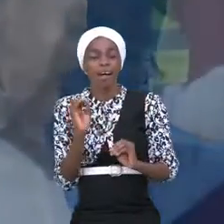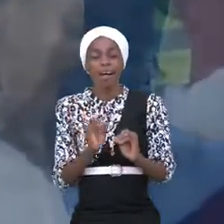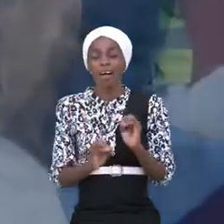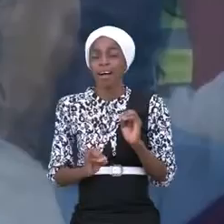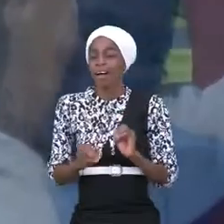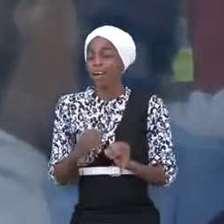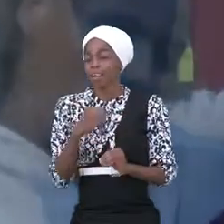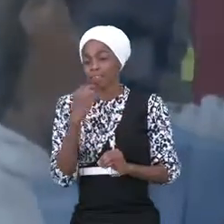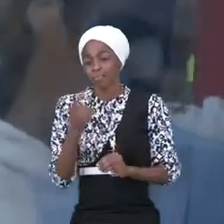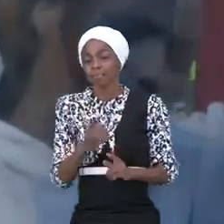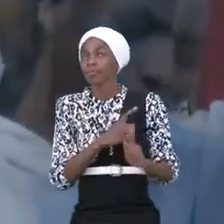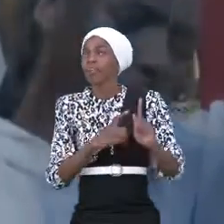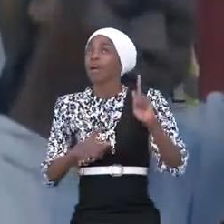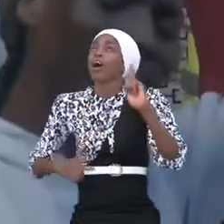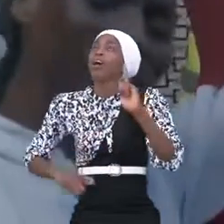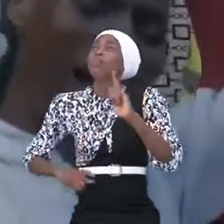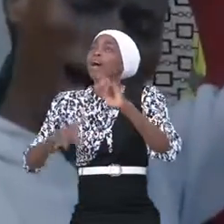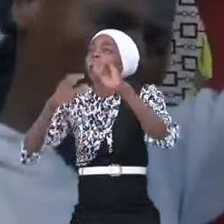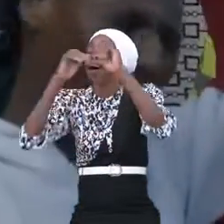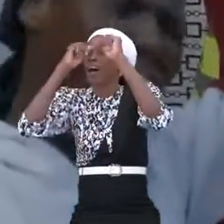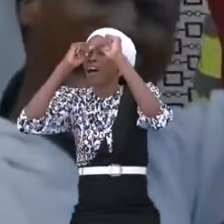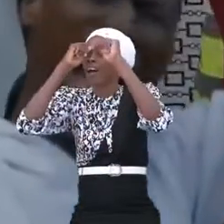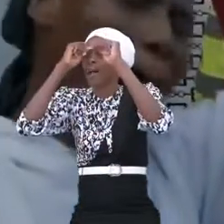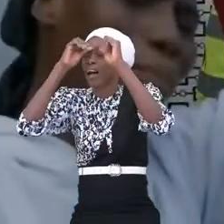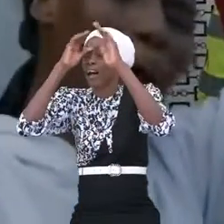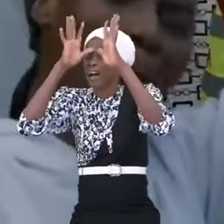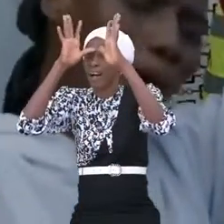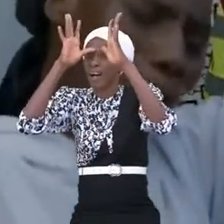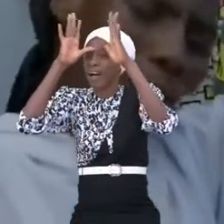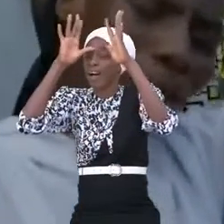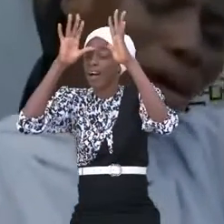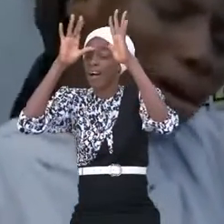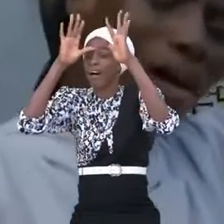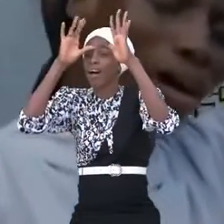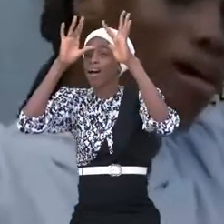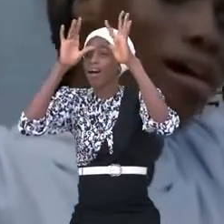Say, Baba, oh, Baba.